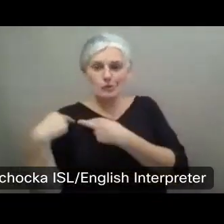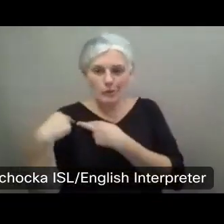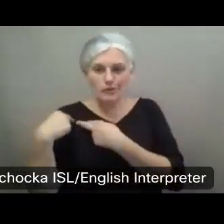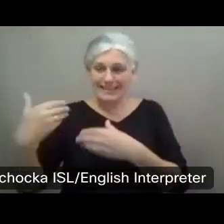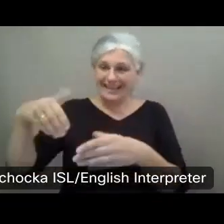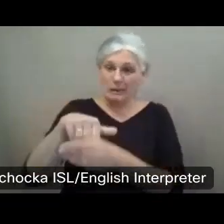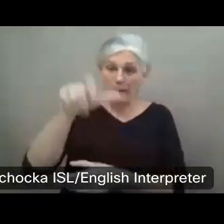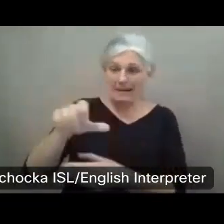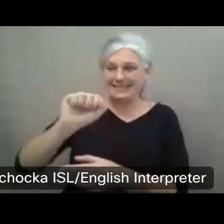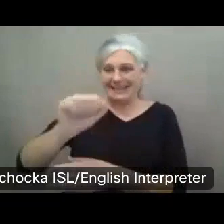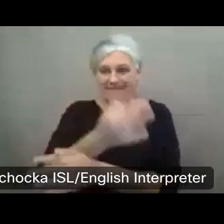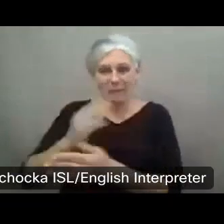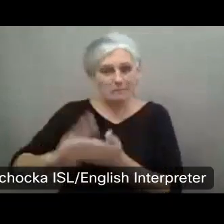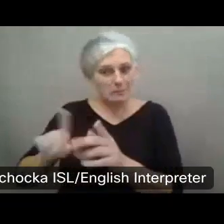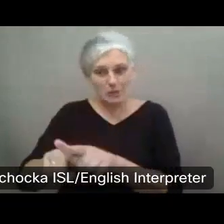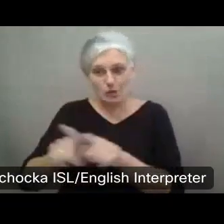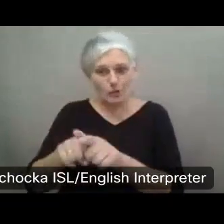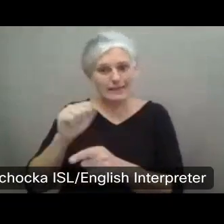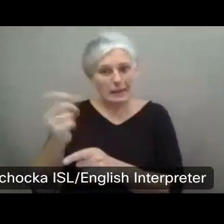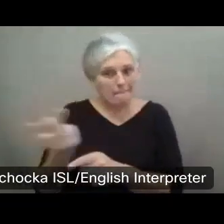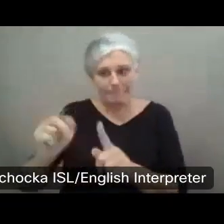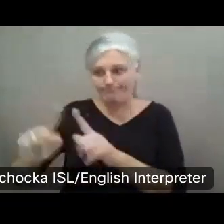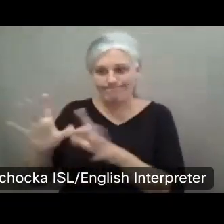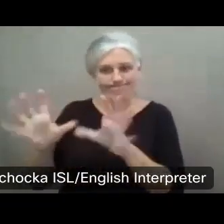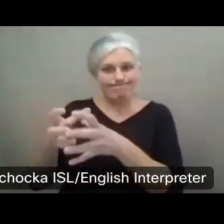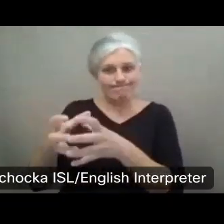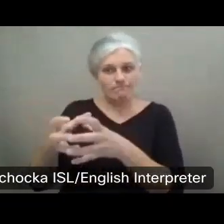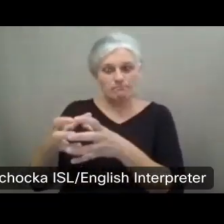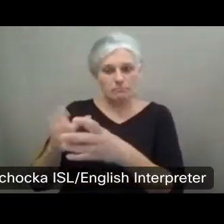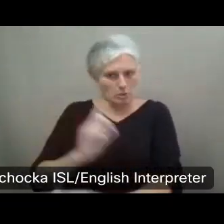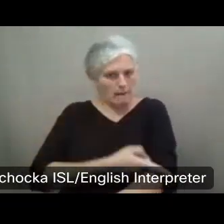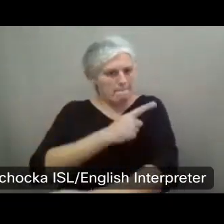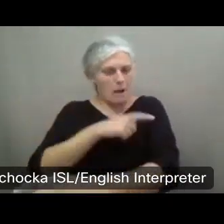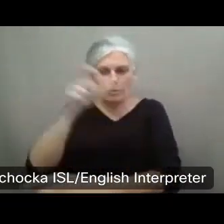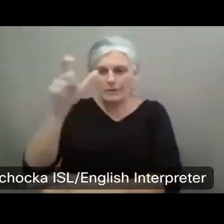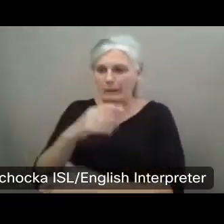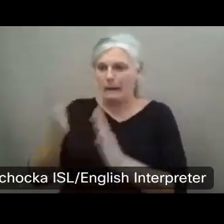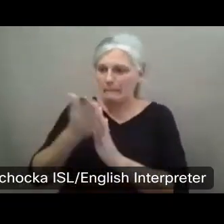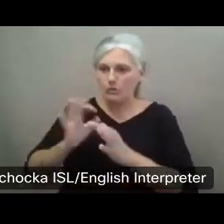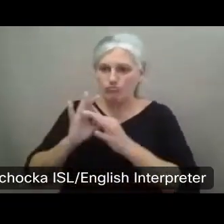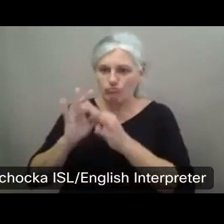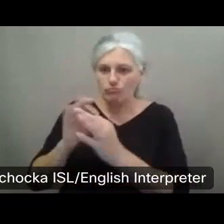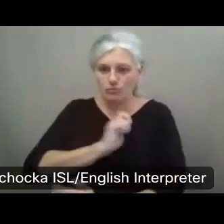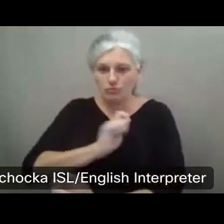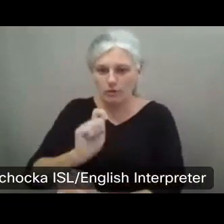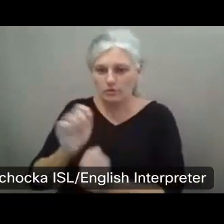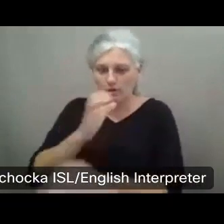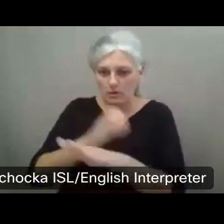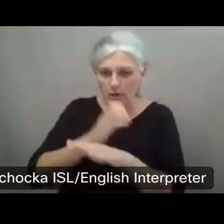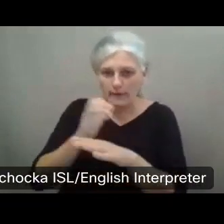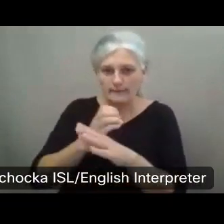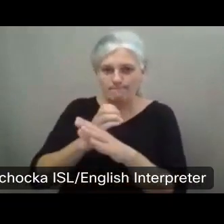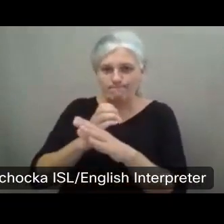and families as partners. You know, it empowers the person, it builds that trust and that ongoing